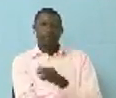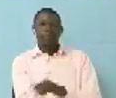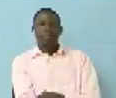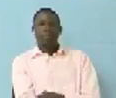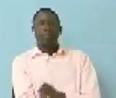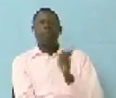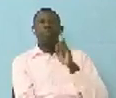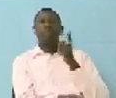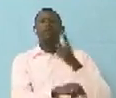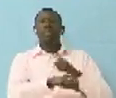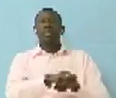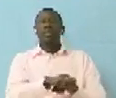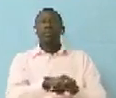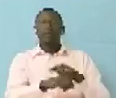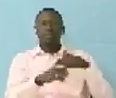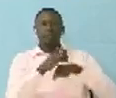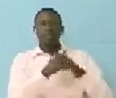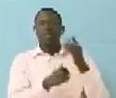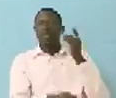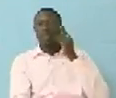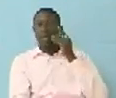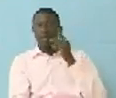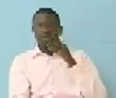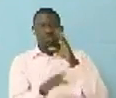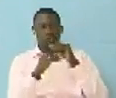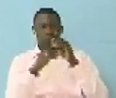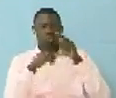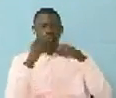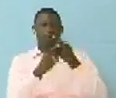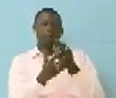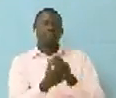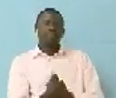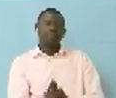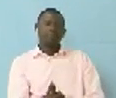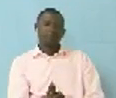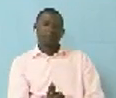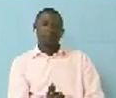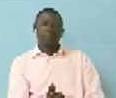At what time in that day are you talking about?